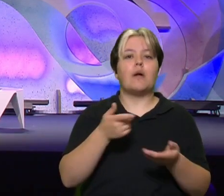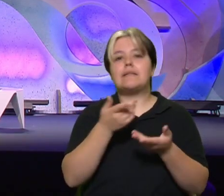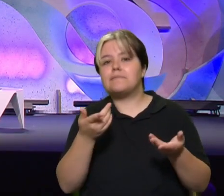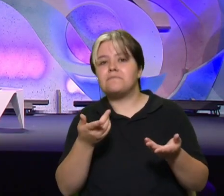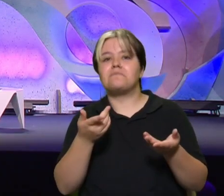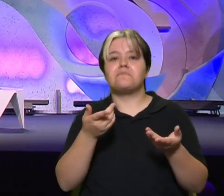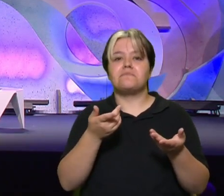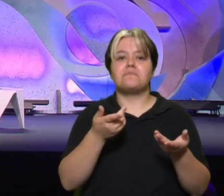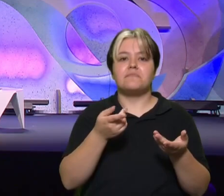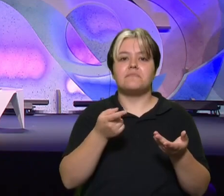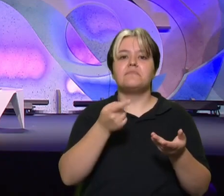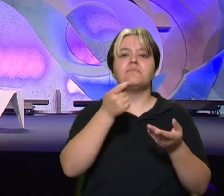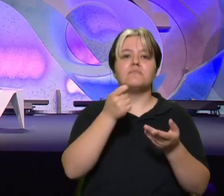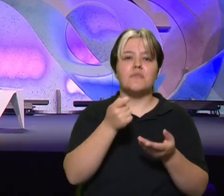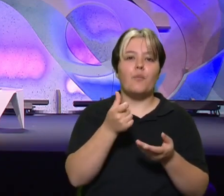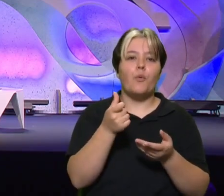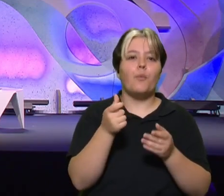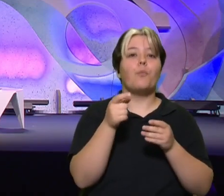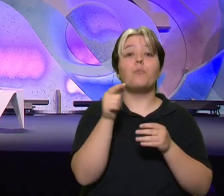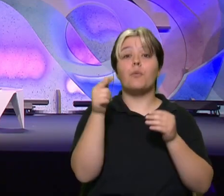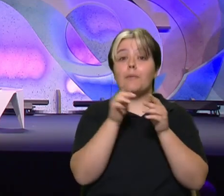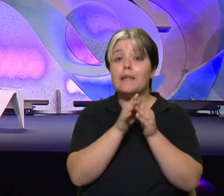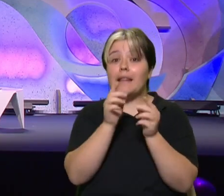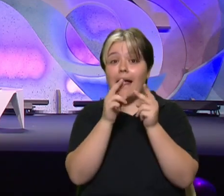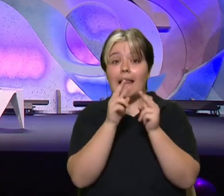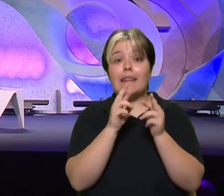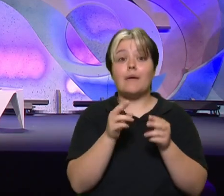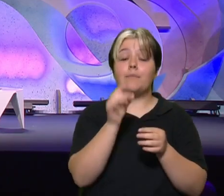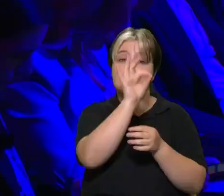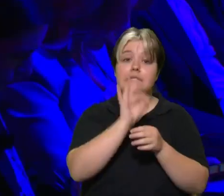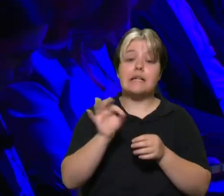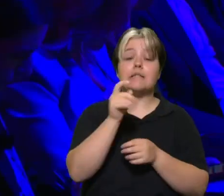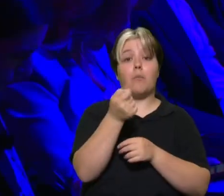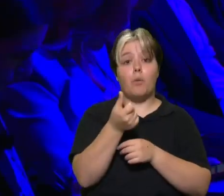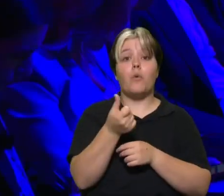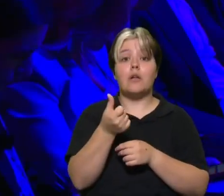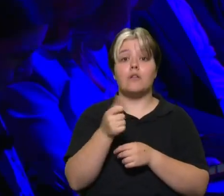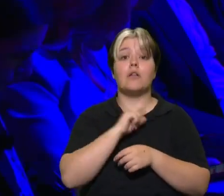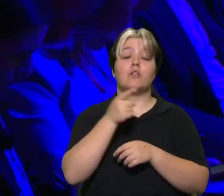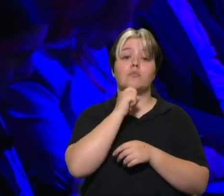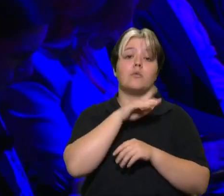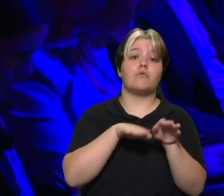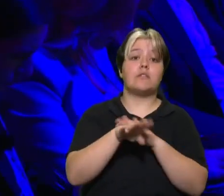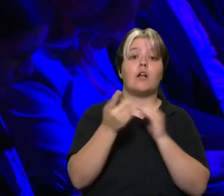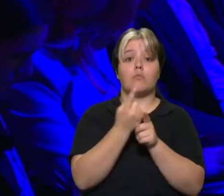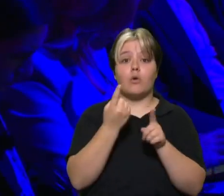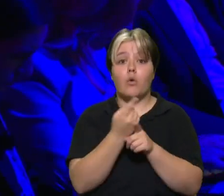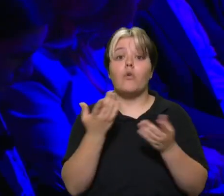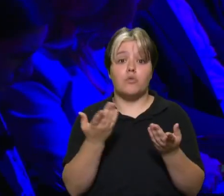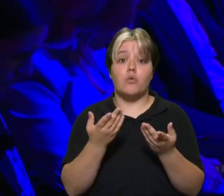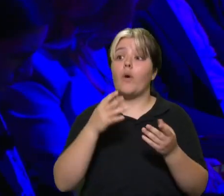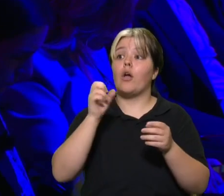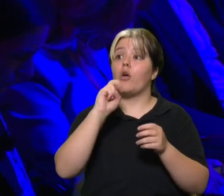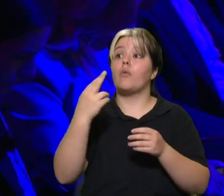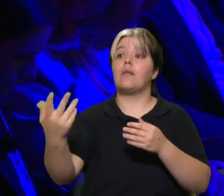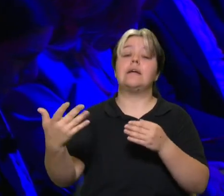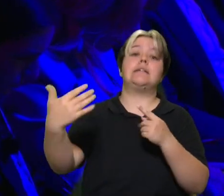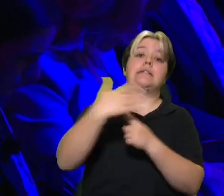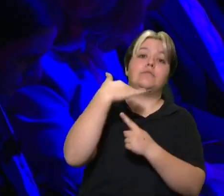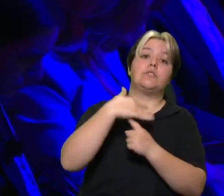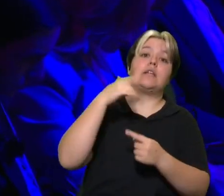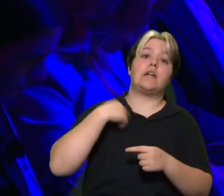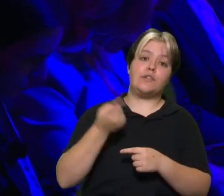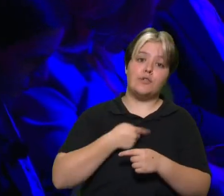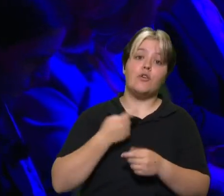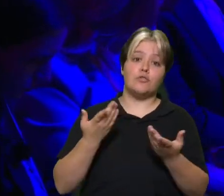very probable that we're going to do something, personally. But it can seem that things are further away from us in the